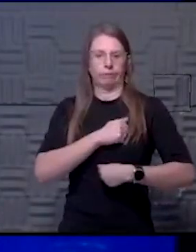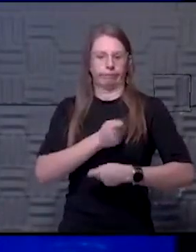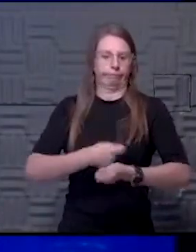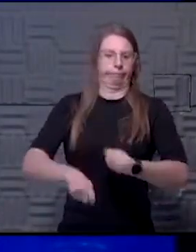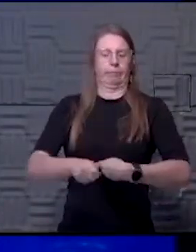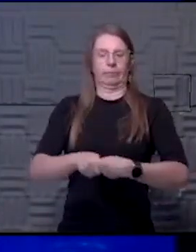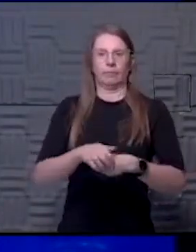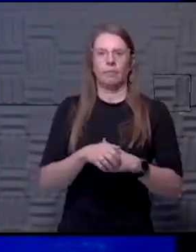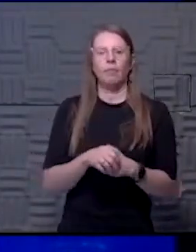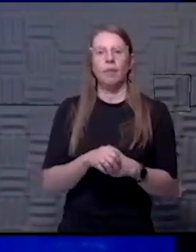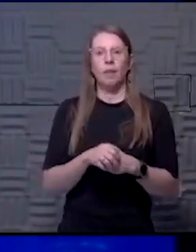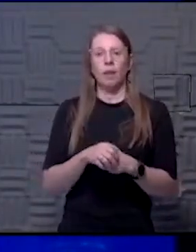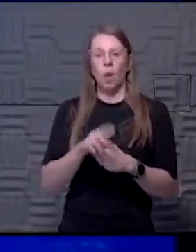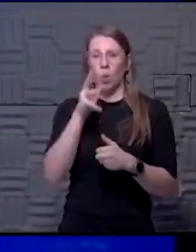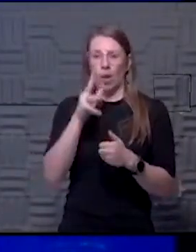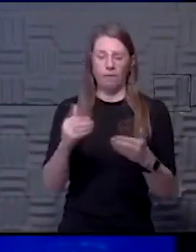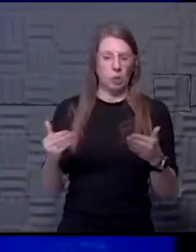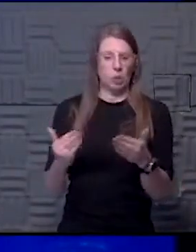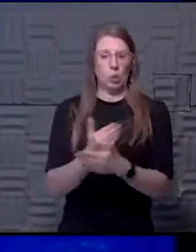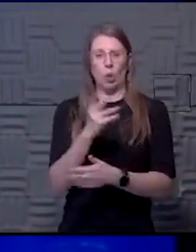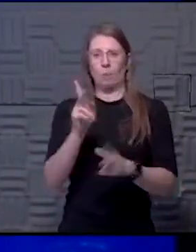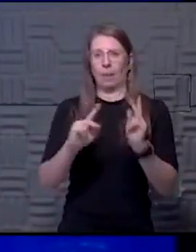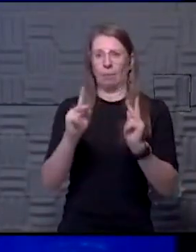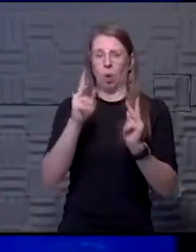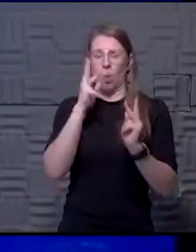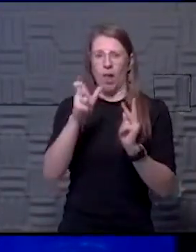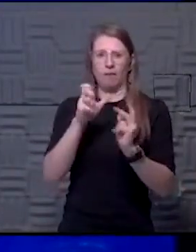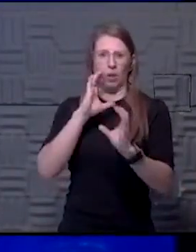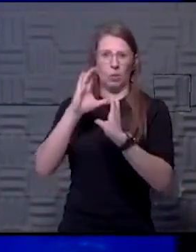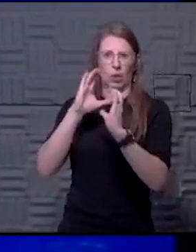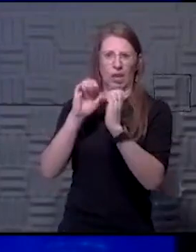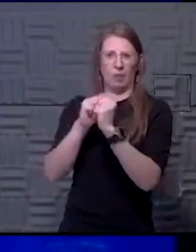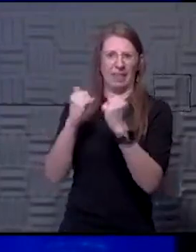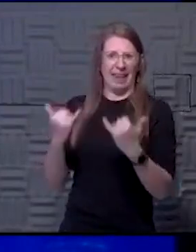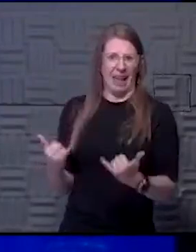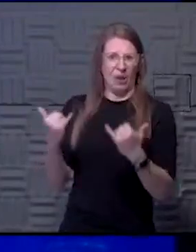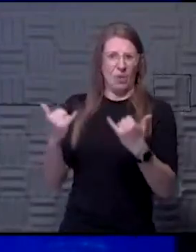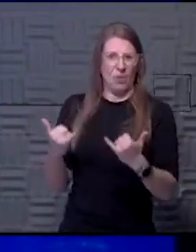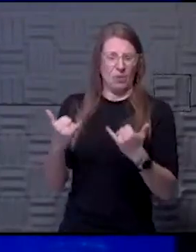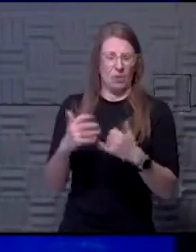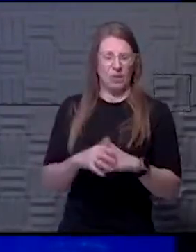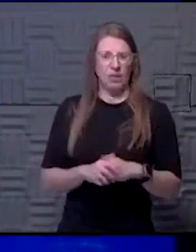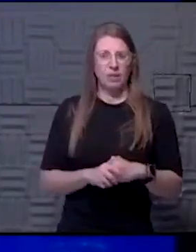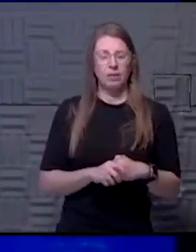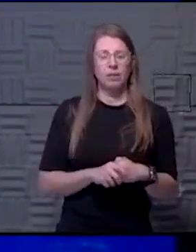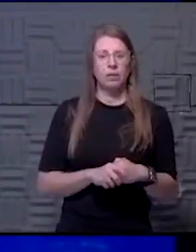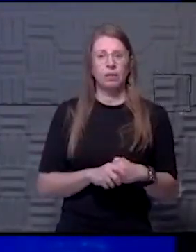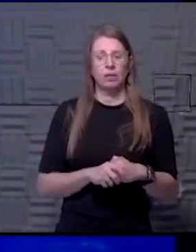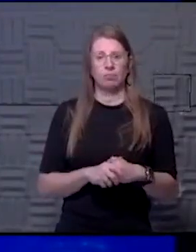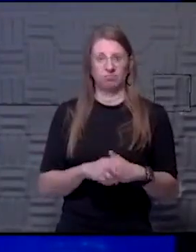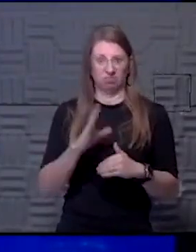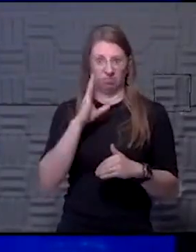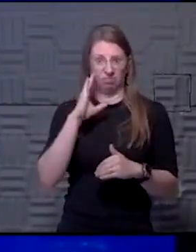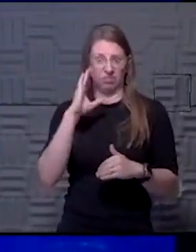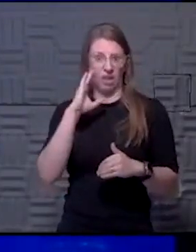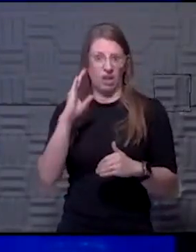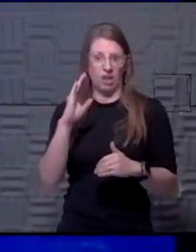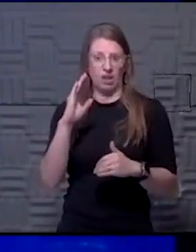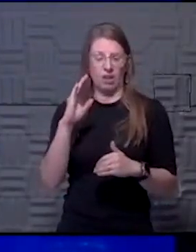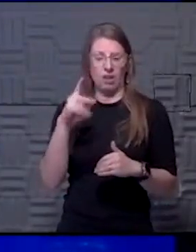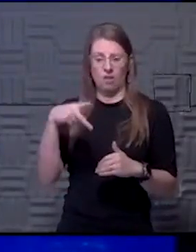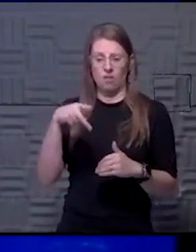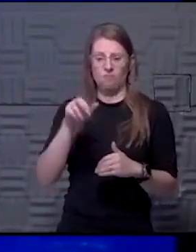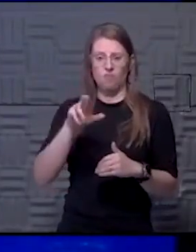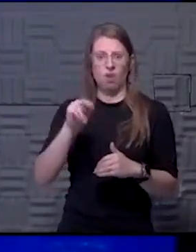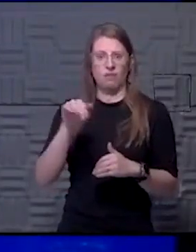just completely new people that you are going to have to communicate now? Do you even know, is Parna still going to